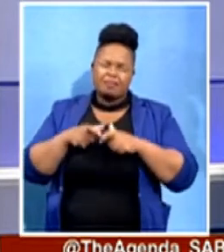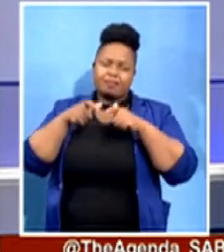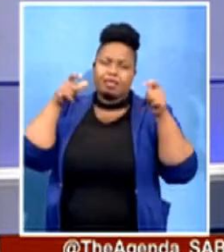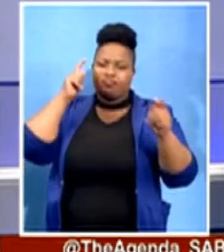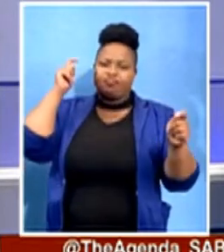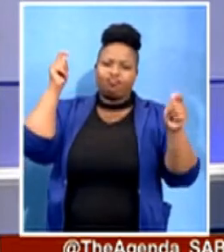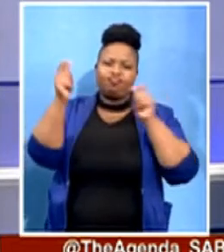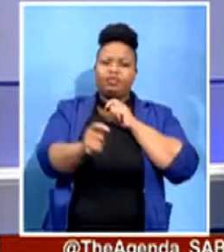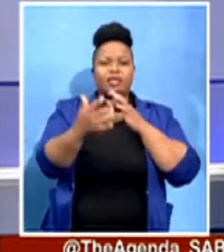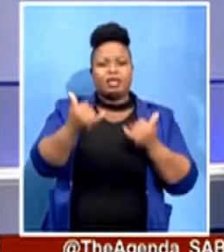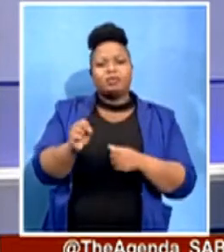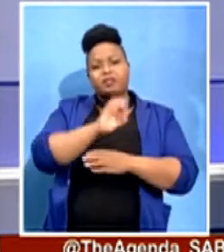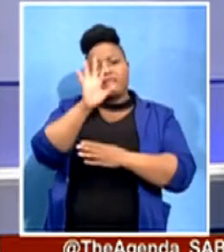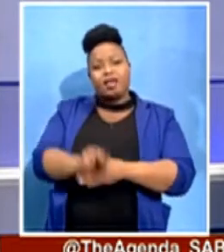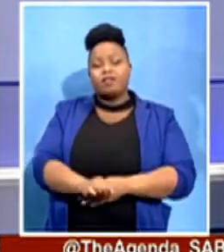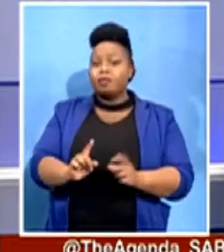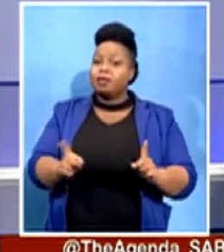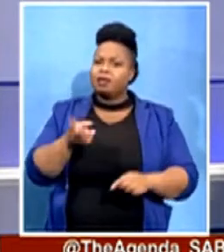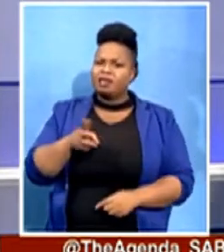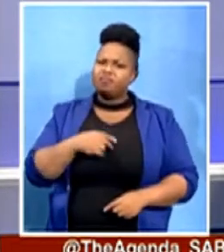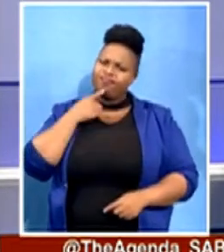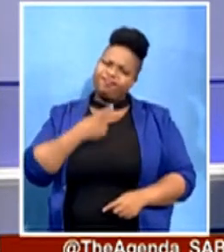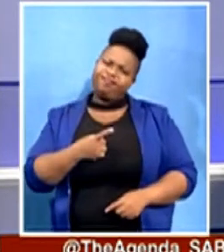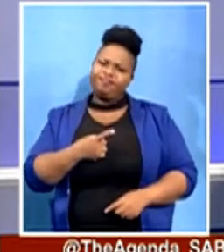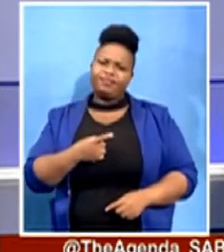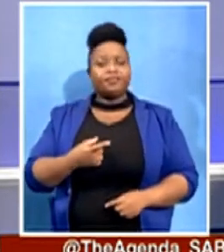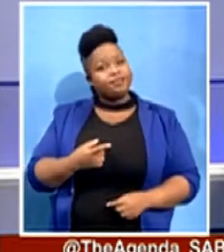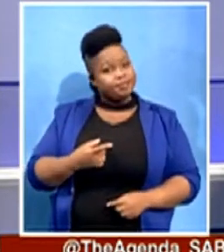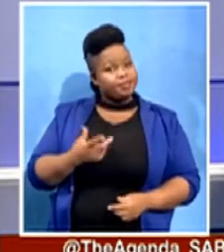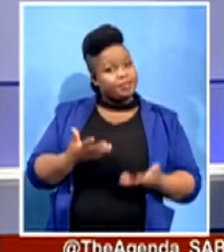also saying that it might not bear fruit by this upcoming